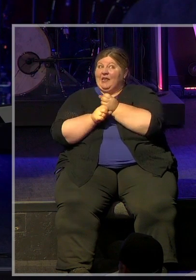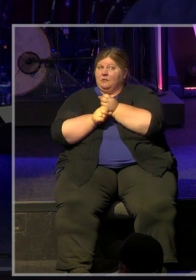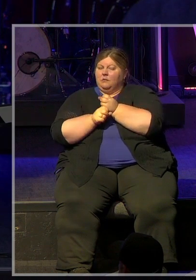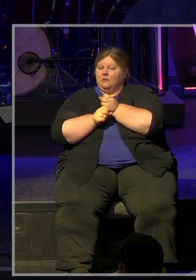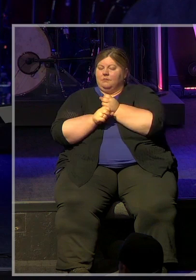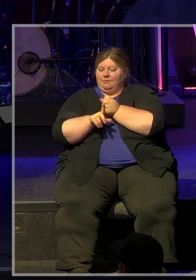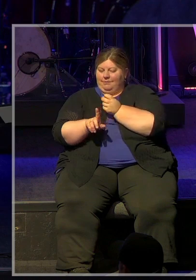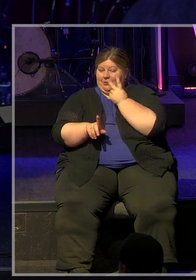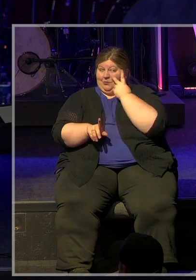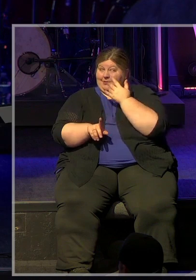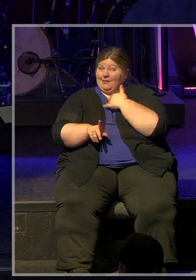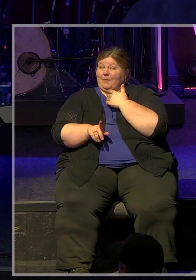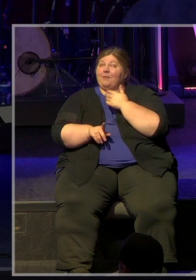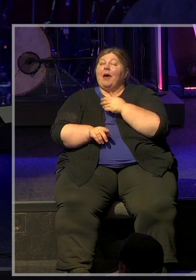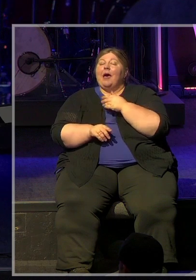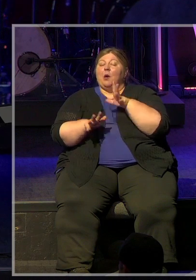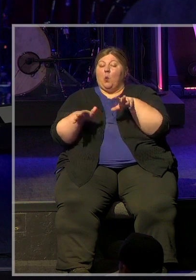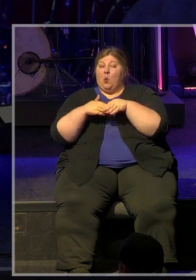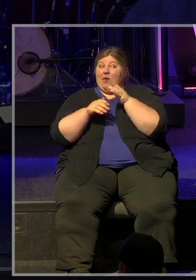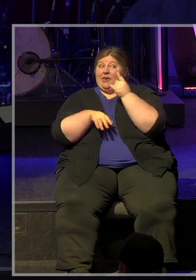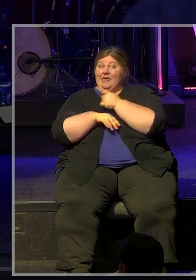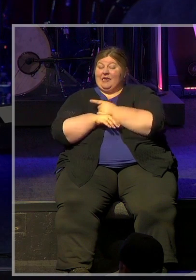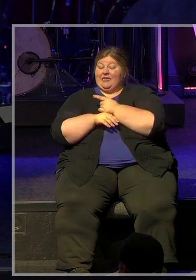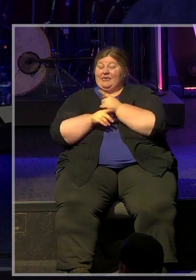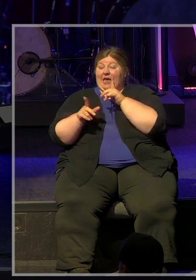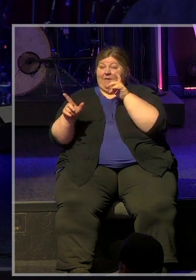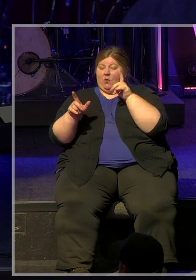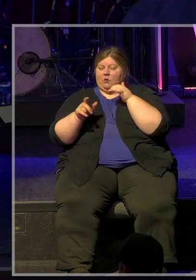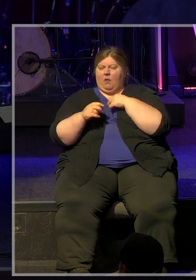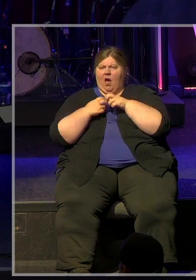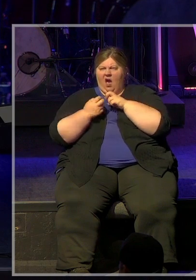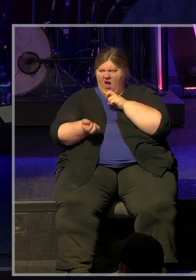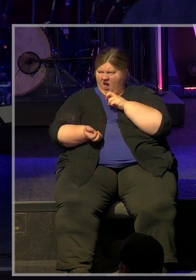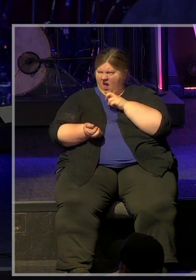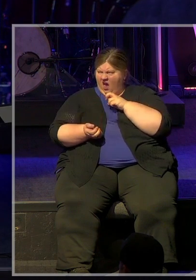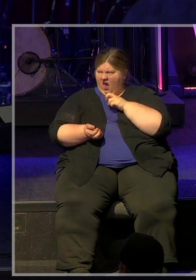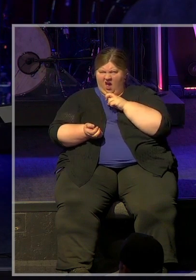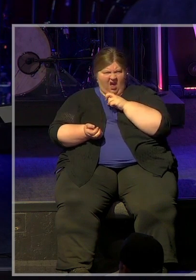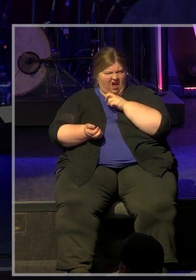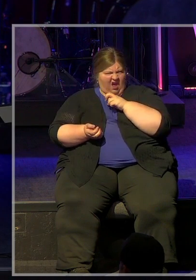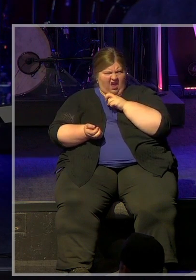of my wedding day photos with my mouth just gaping wide open. Like,